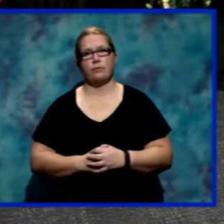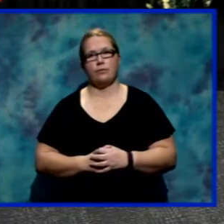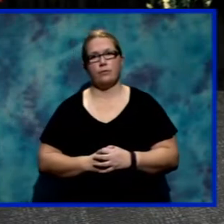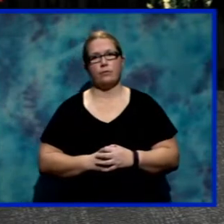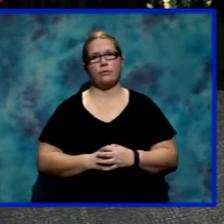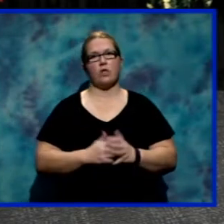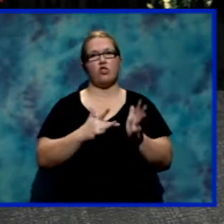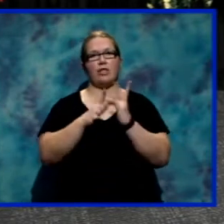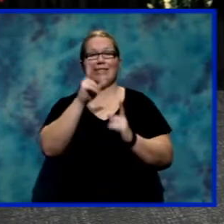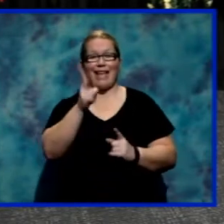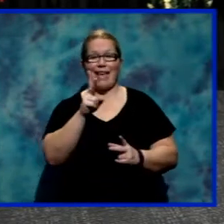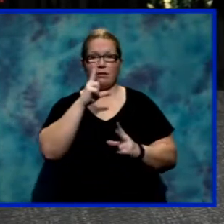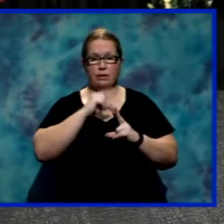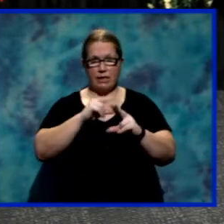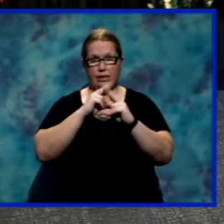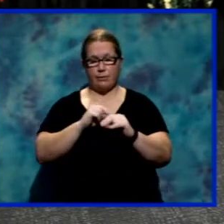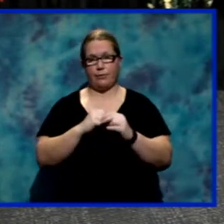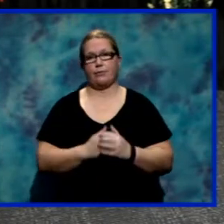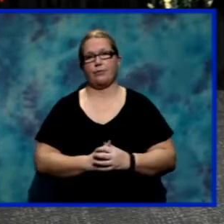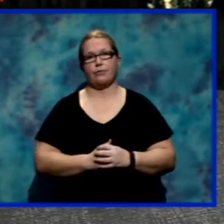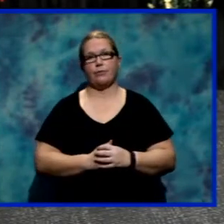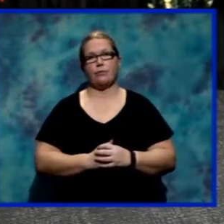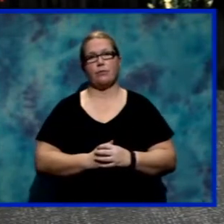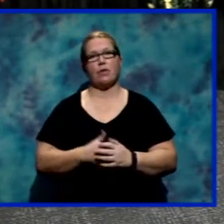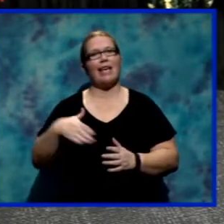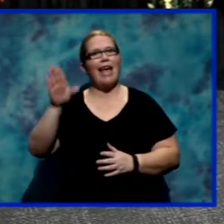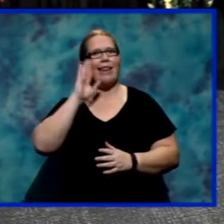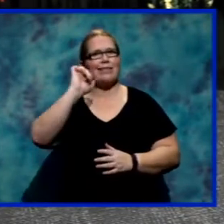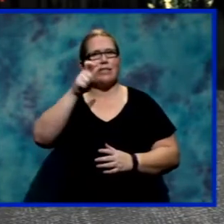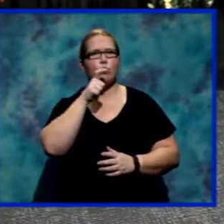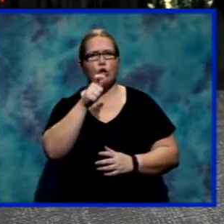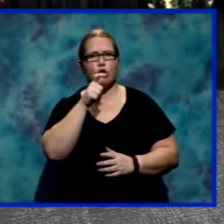9. Jesus again speaking. Listen to his words.